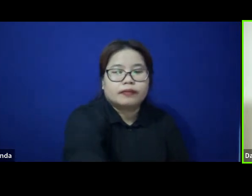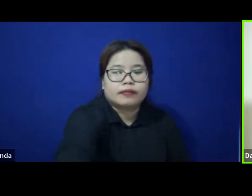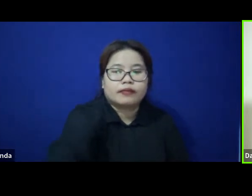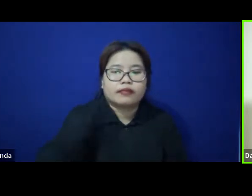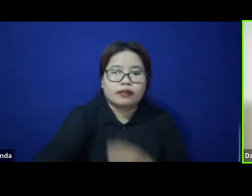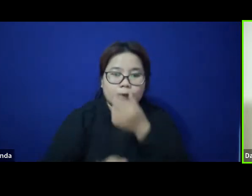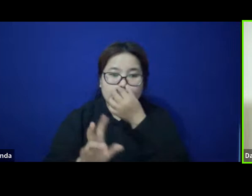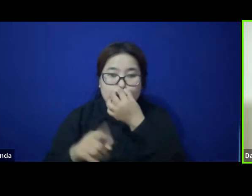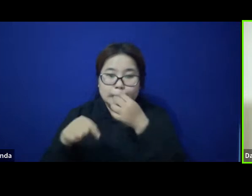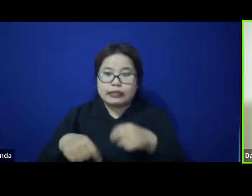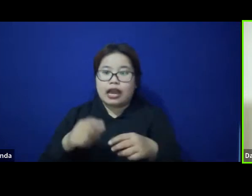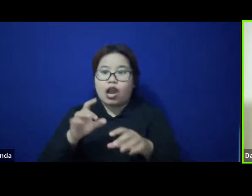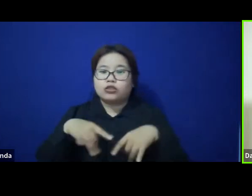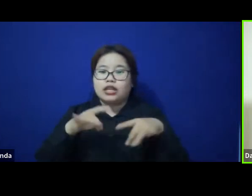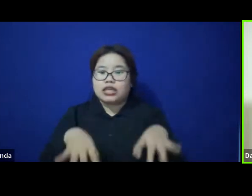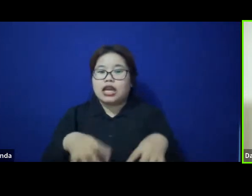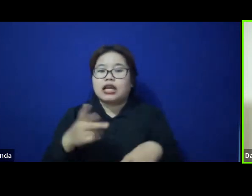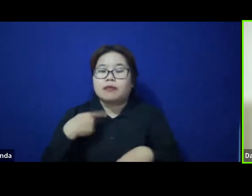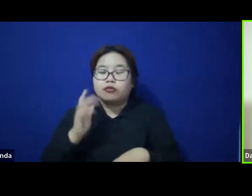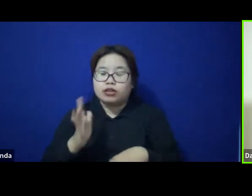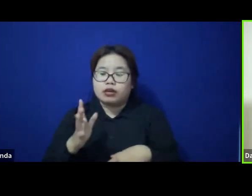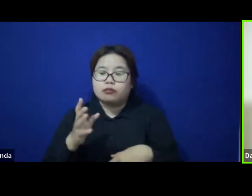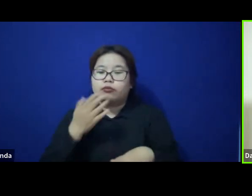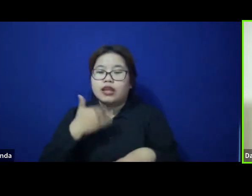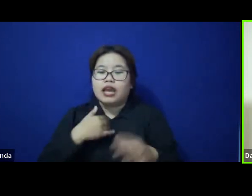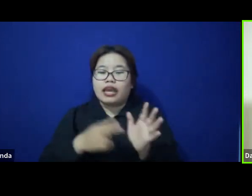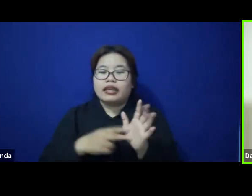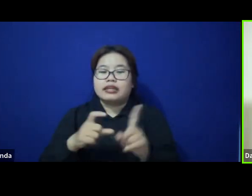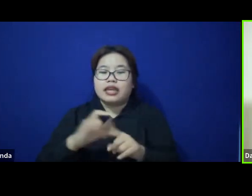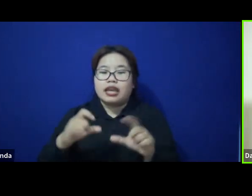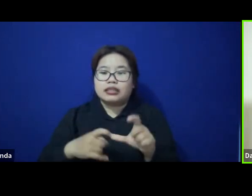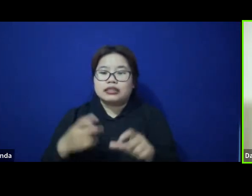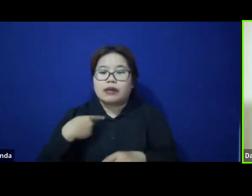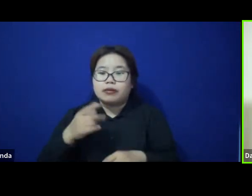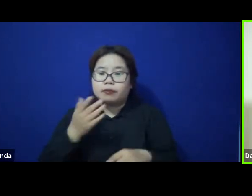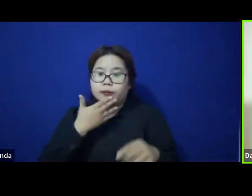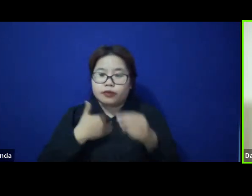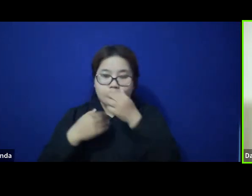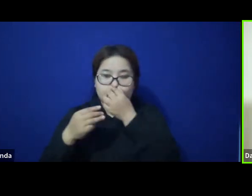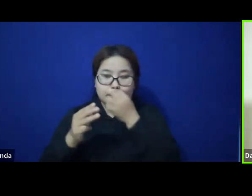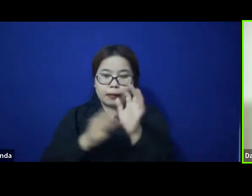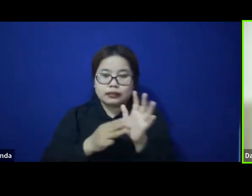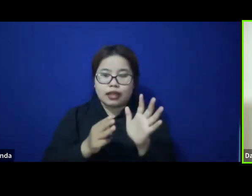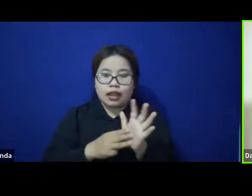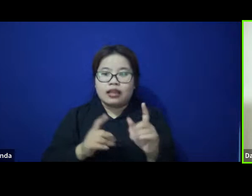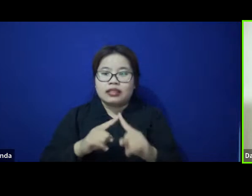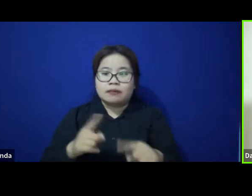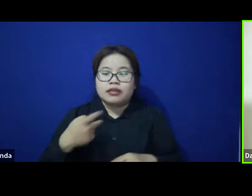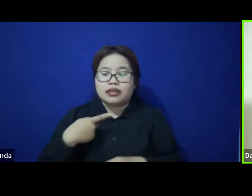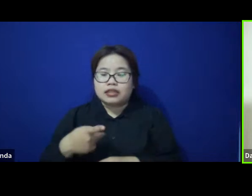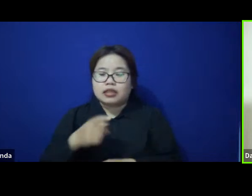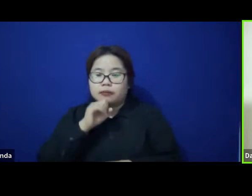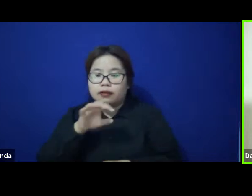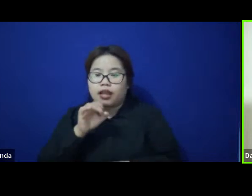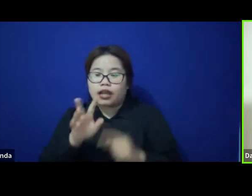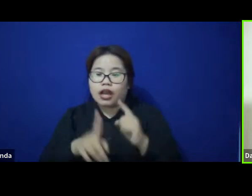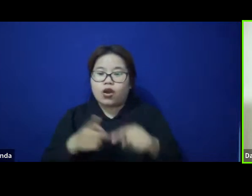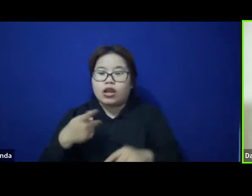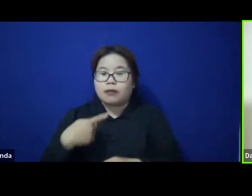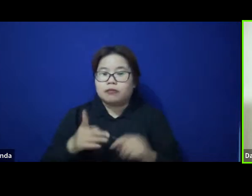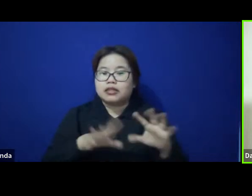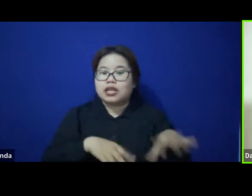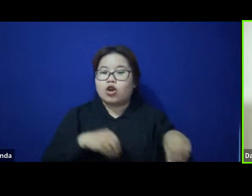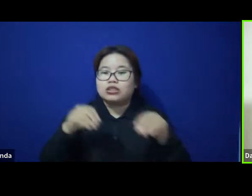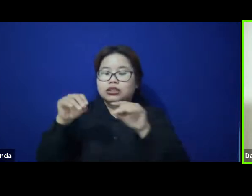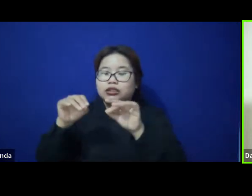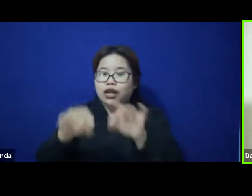want to do that because we're not coming over saying Australia has it all figured out. Okay, by no means. We're all grappling with the